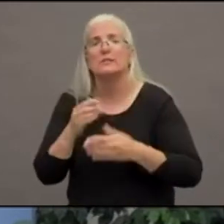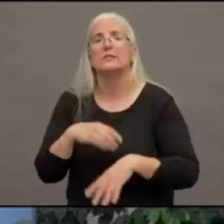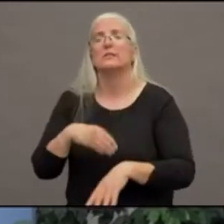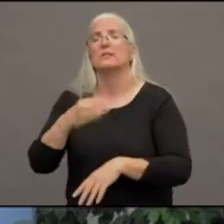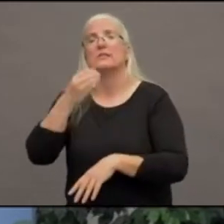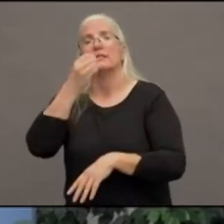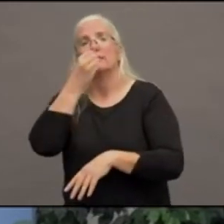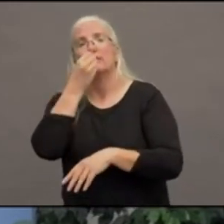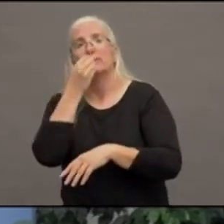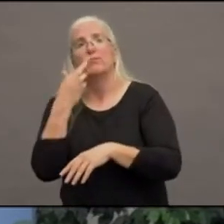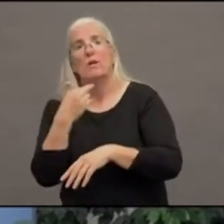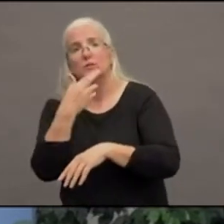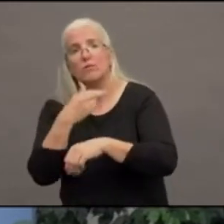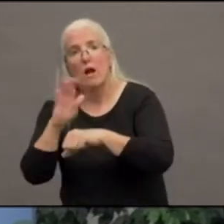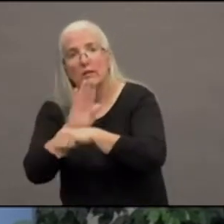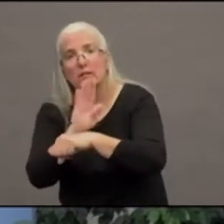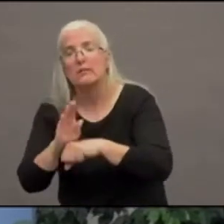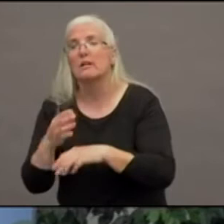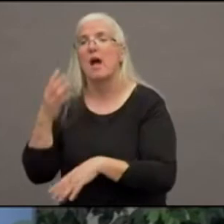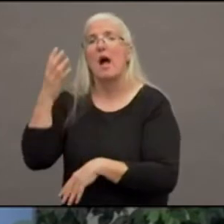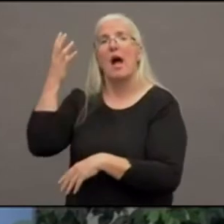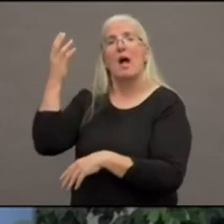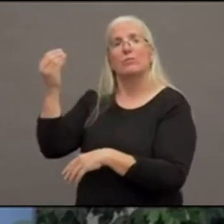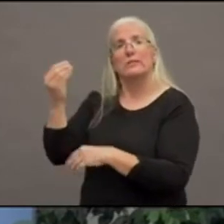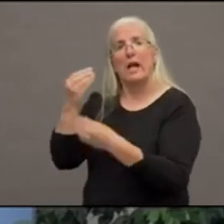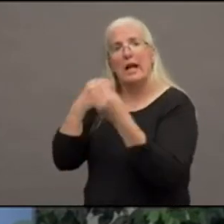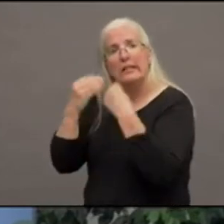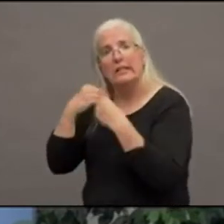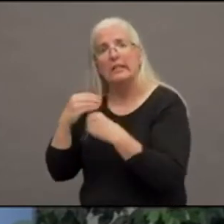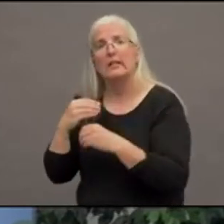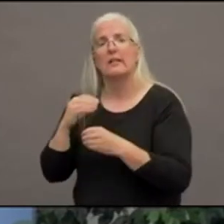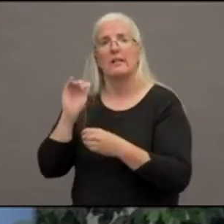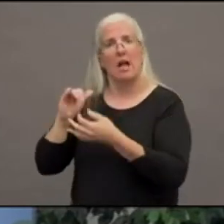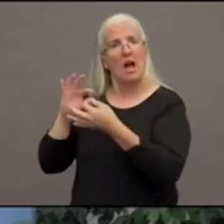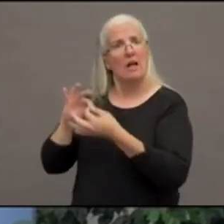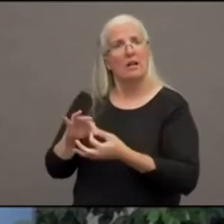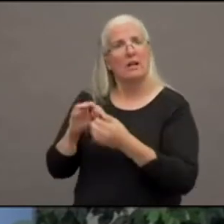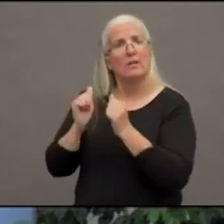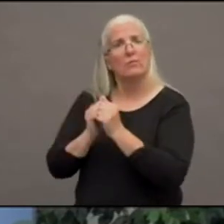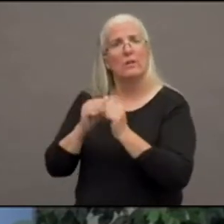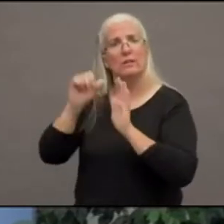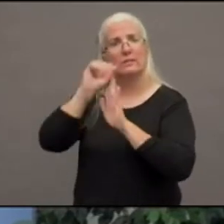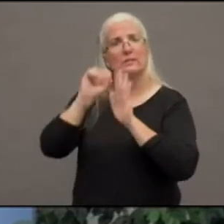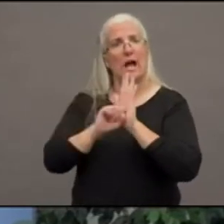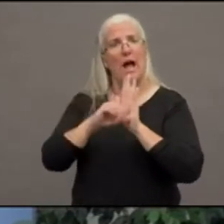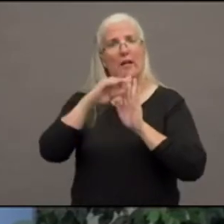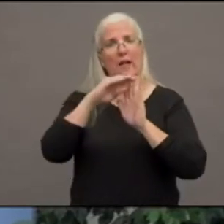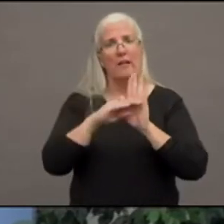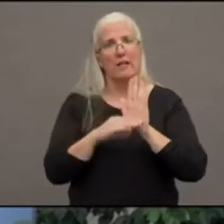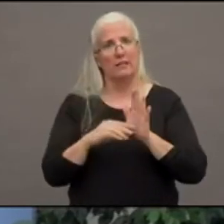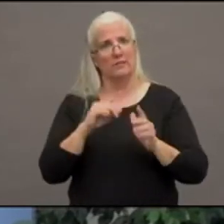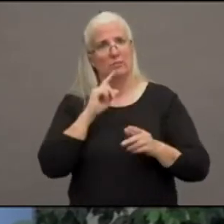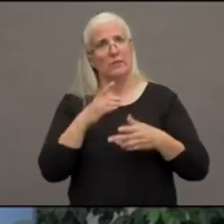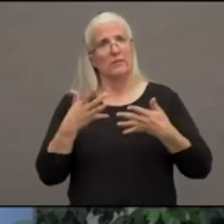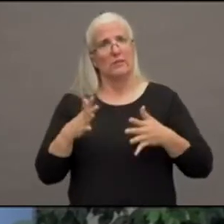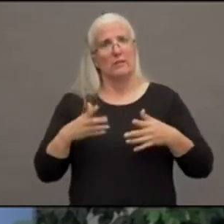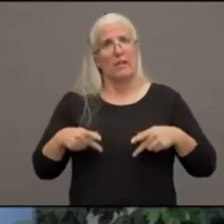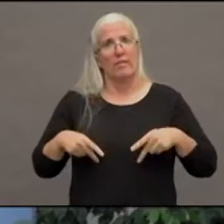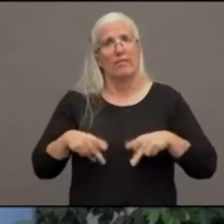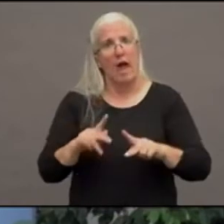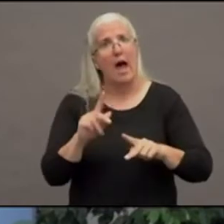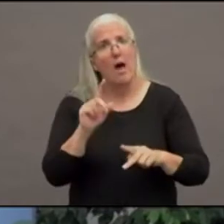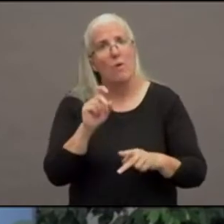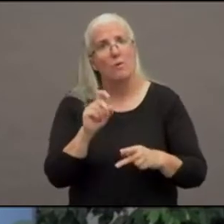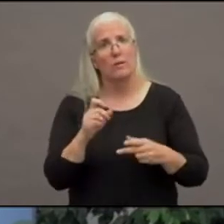ongoing question Yes. with the state. So that's allowed, and you have guidances that are actually out there already? Yes,